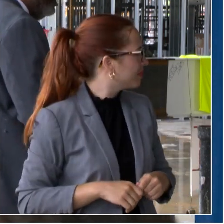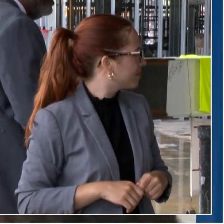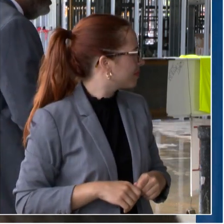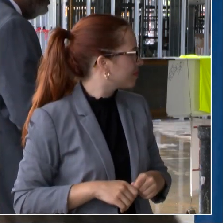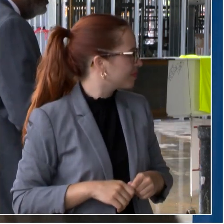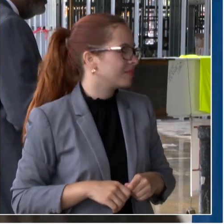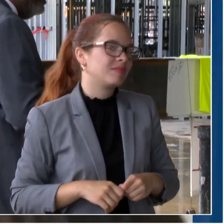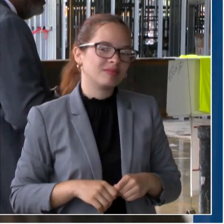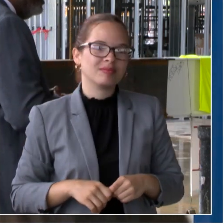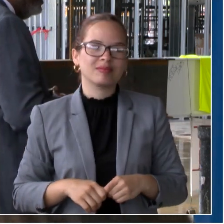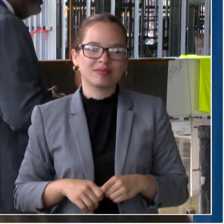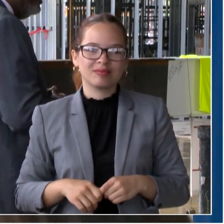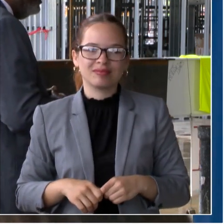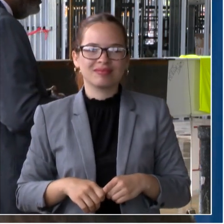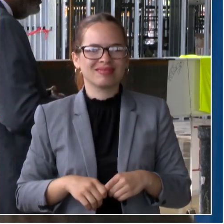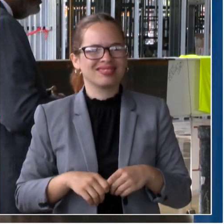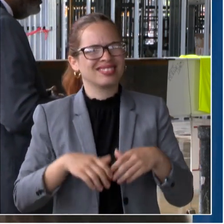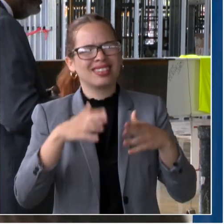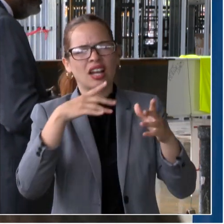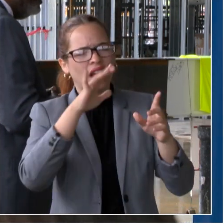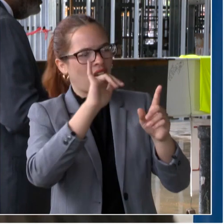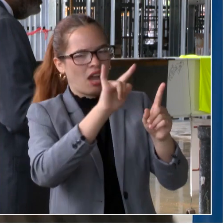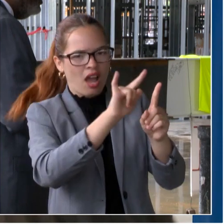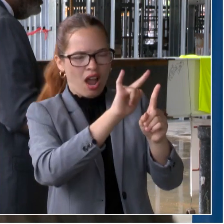Where's Wayne? Right there. Where is he?